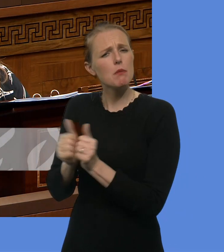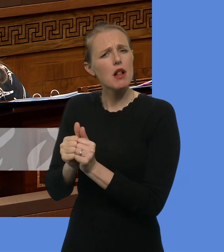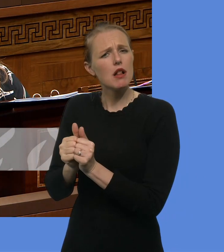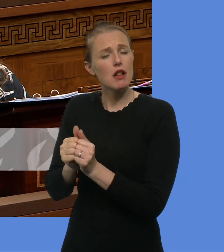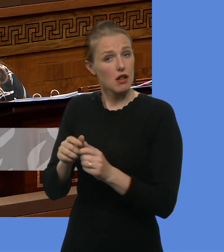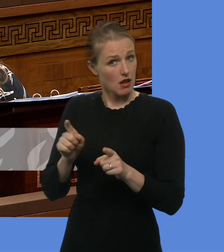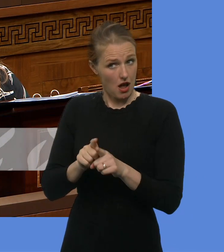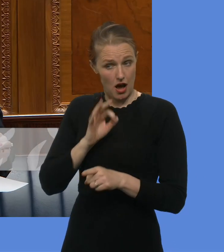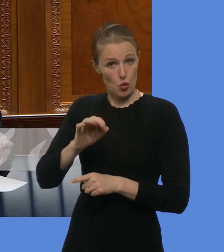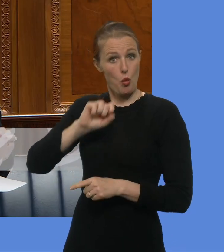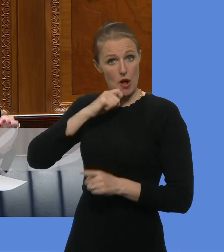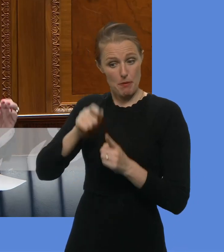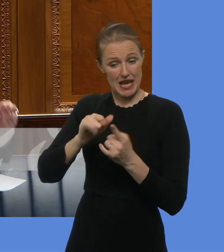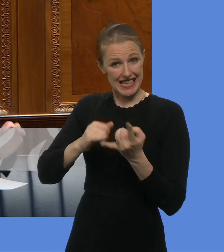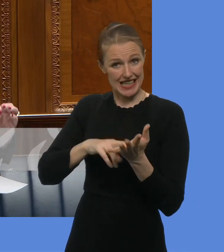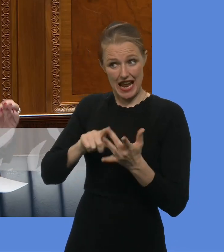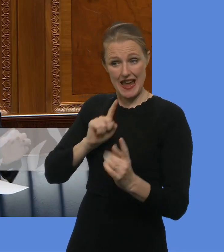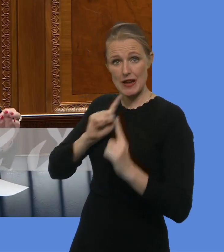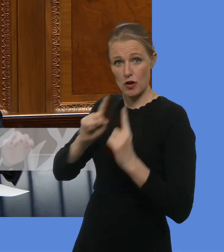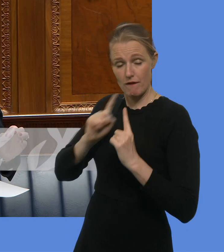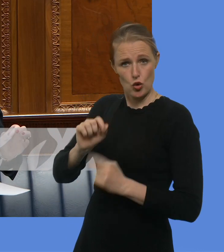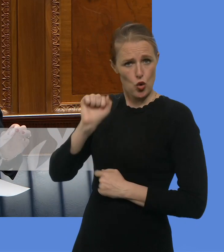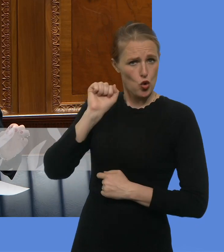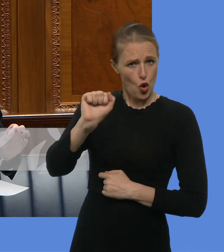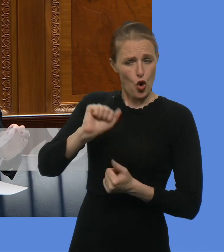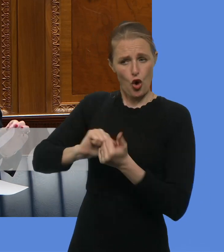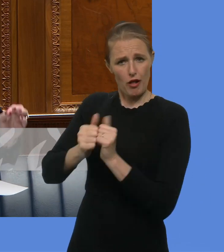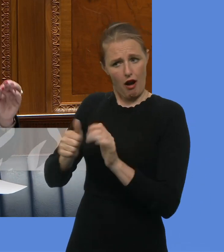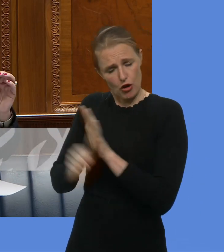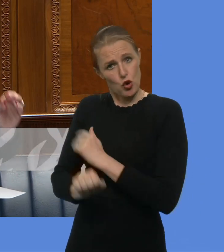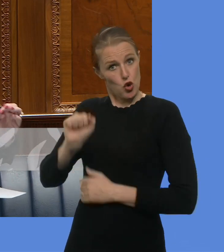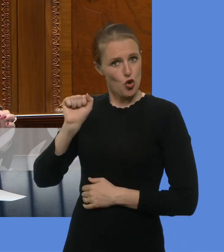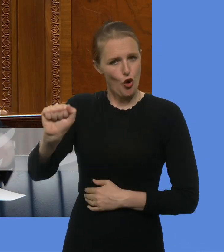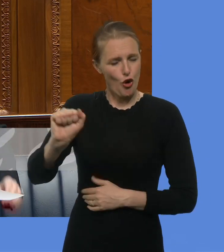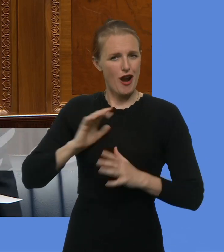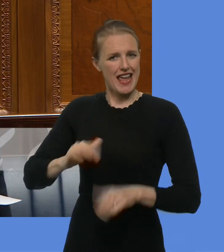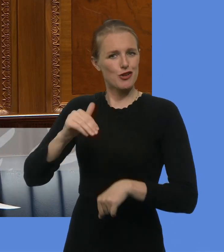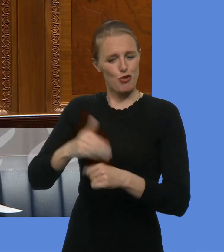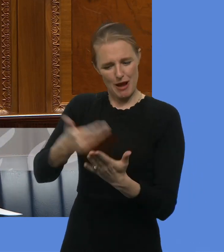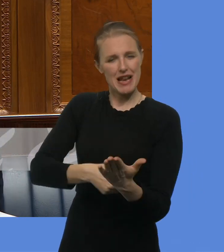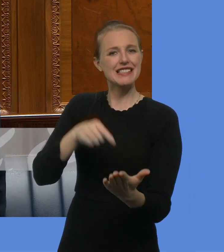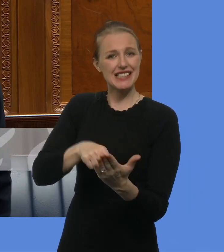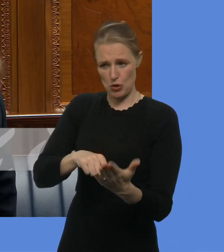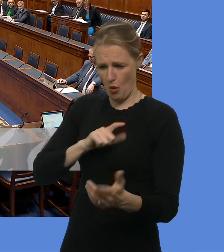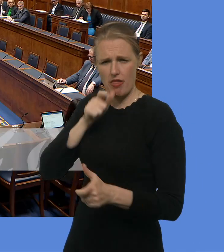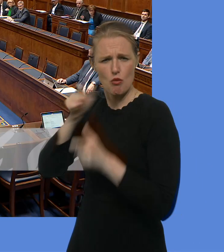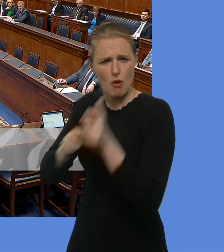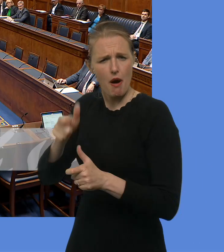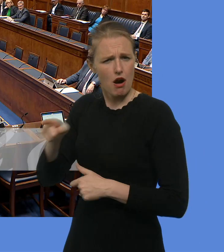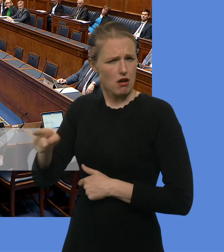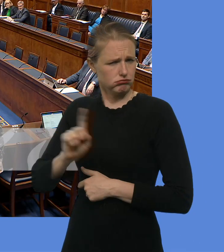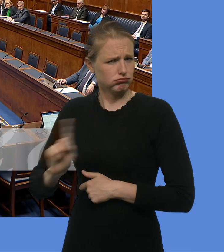would be interviewing her colleague under her proposed hate crime legislation for this particular remark?